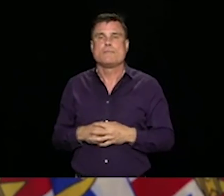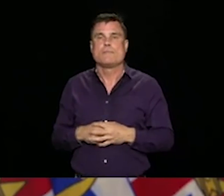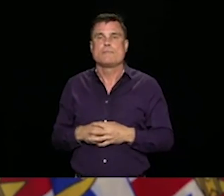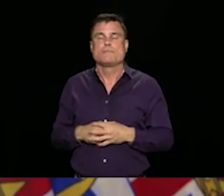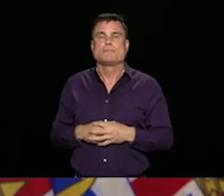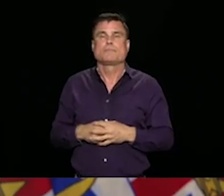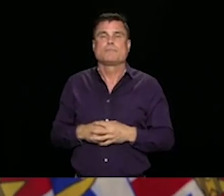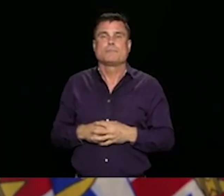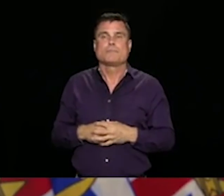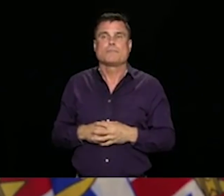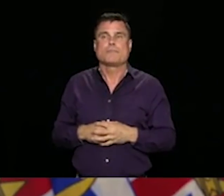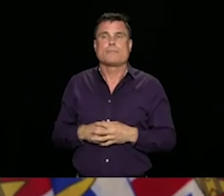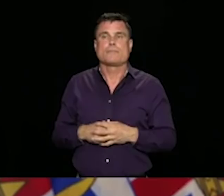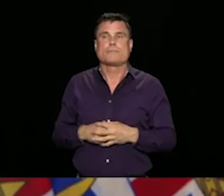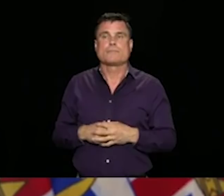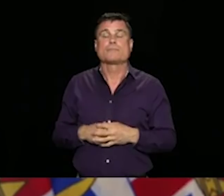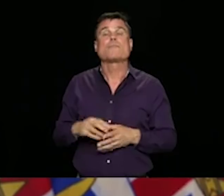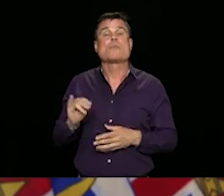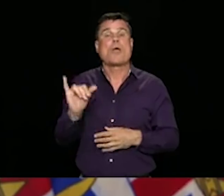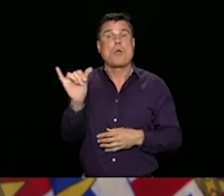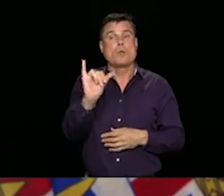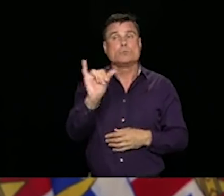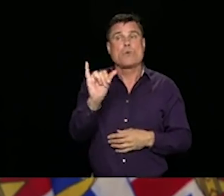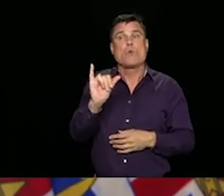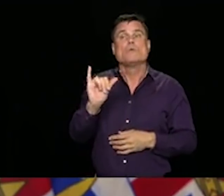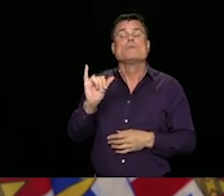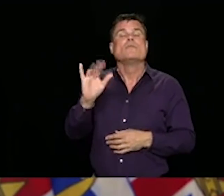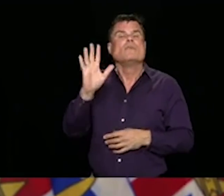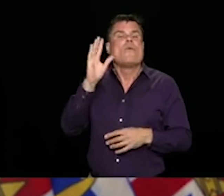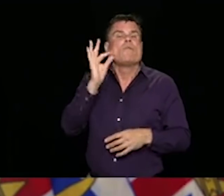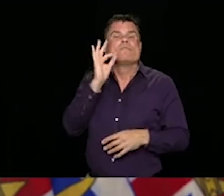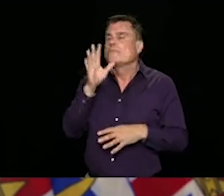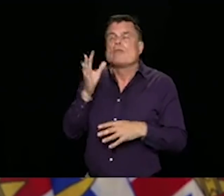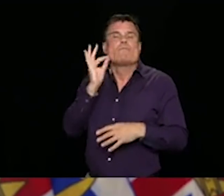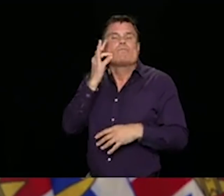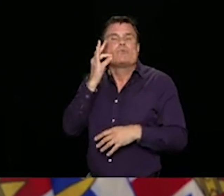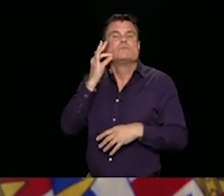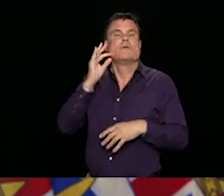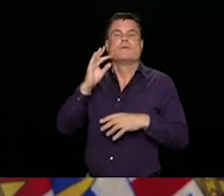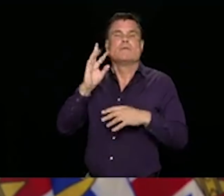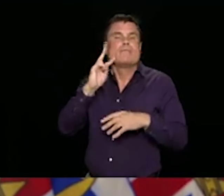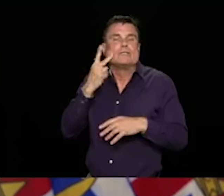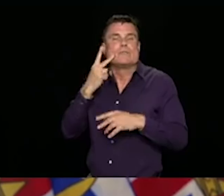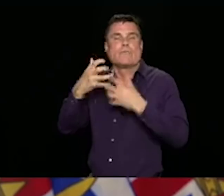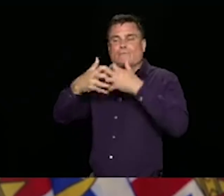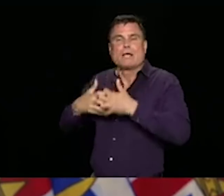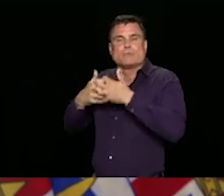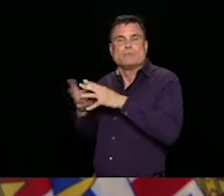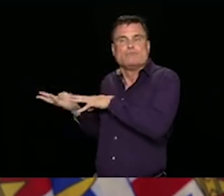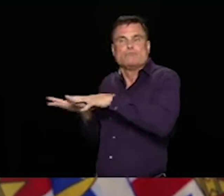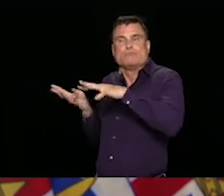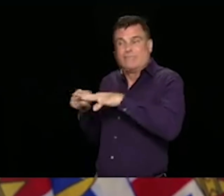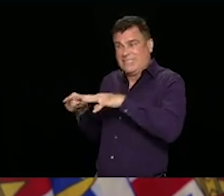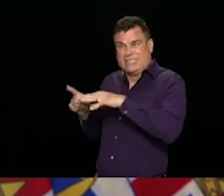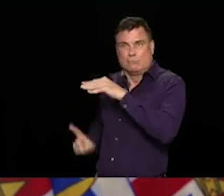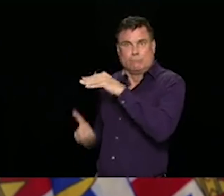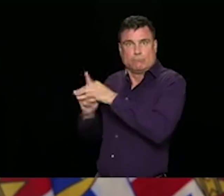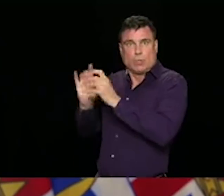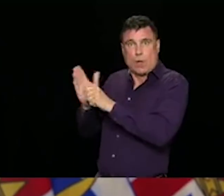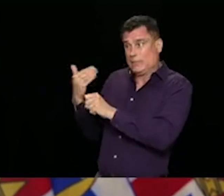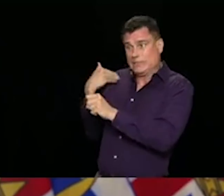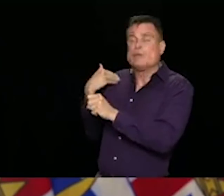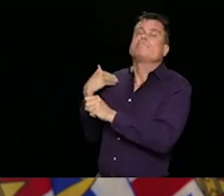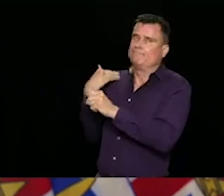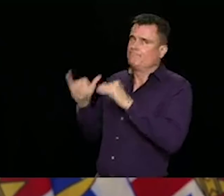one related to the frozen fruit packing. And just to be clear, there has not